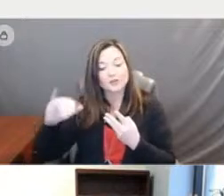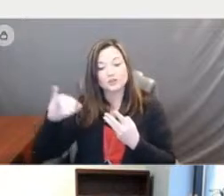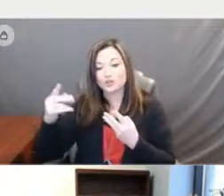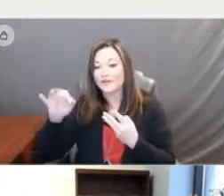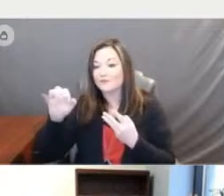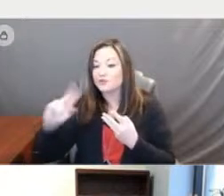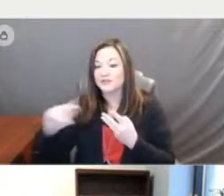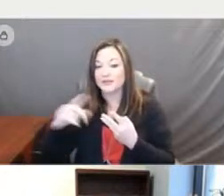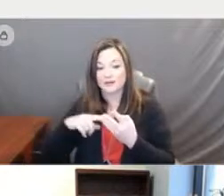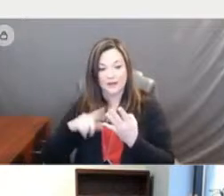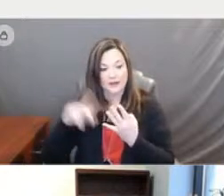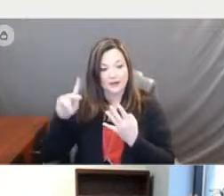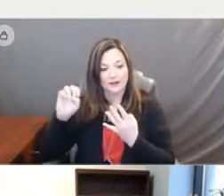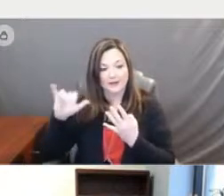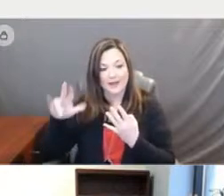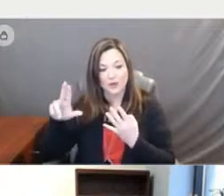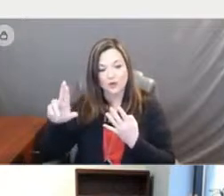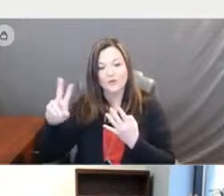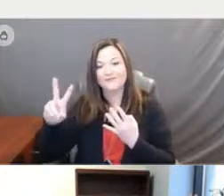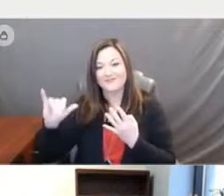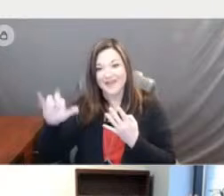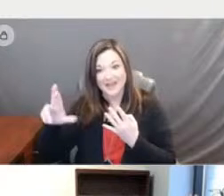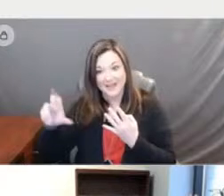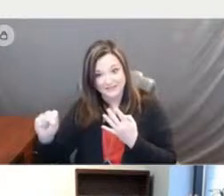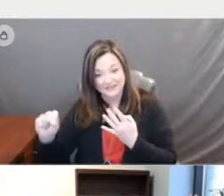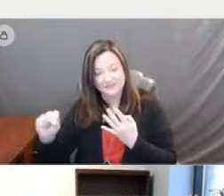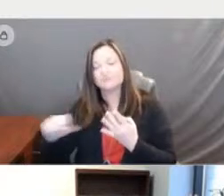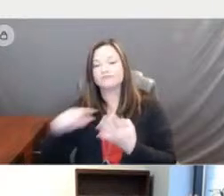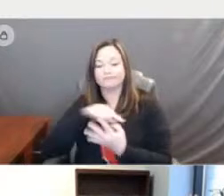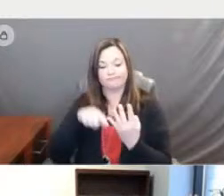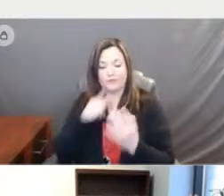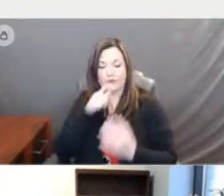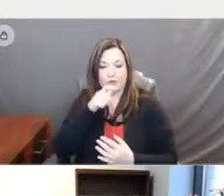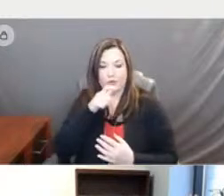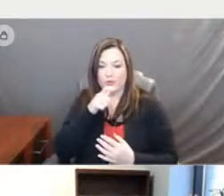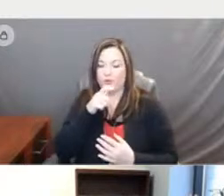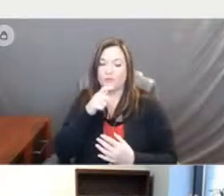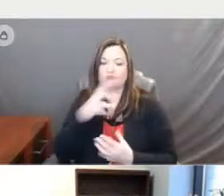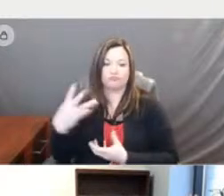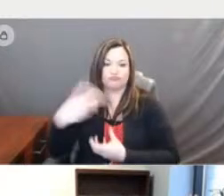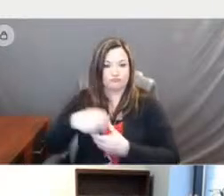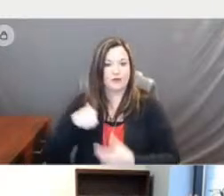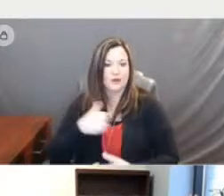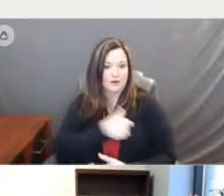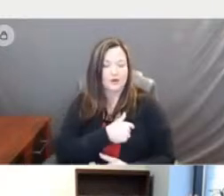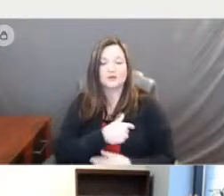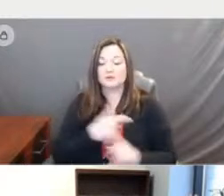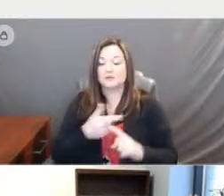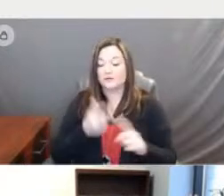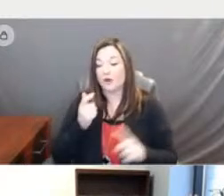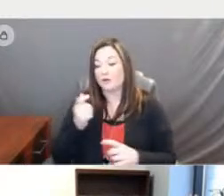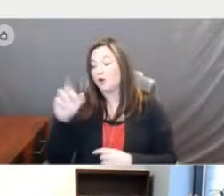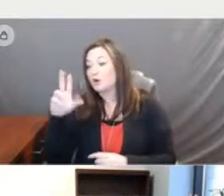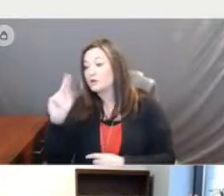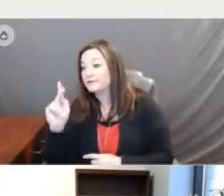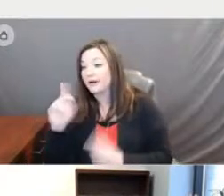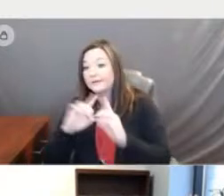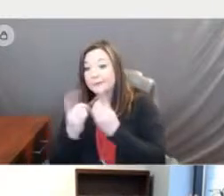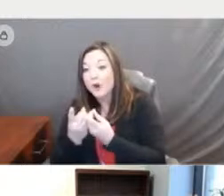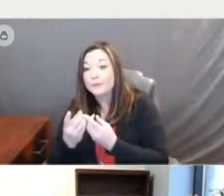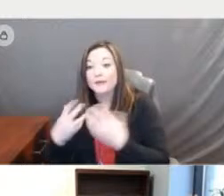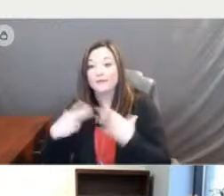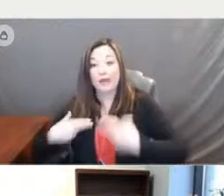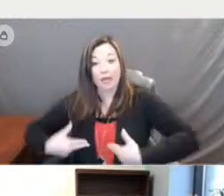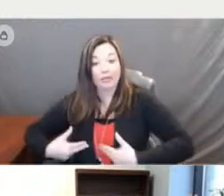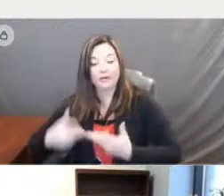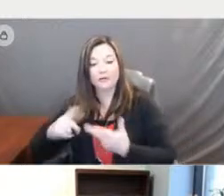Case Wires, who are with us today from many medical institutions, whether it's Arkansas Department of Health, Arkansas